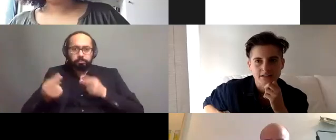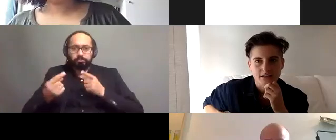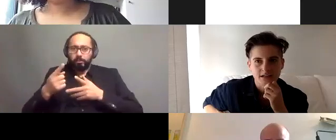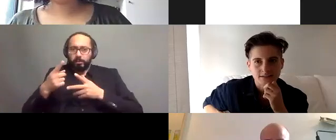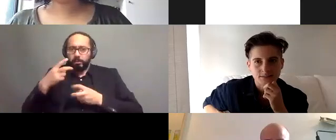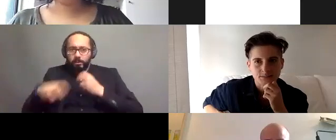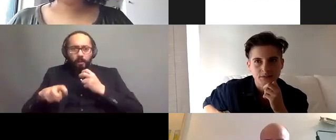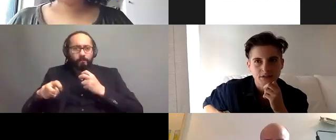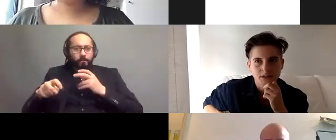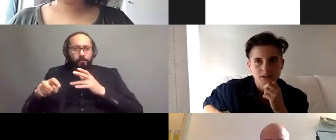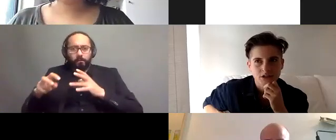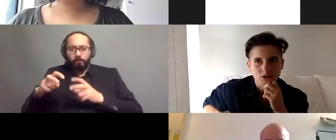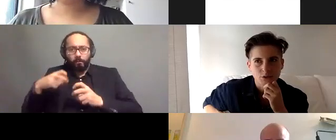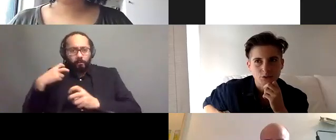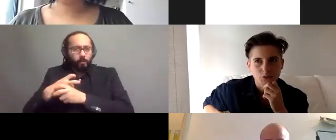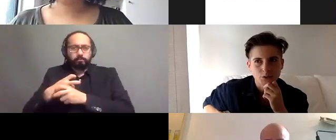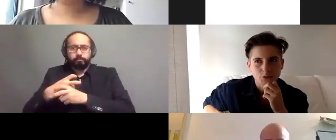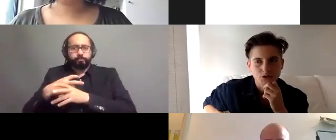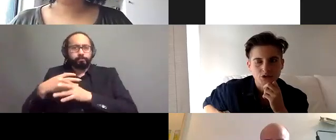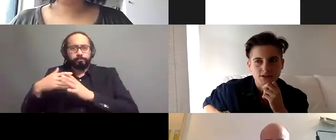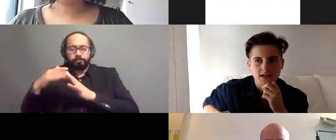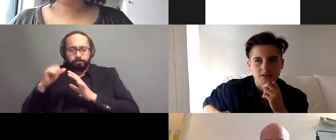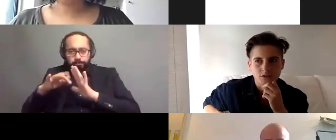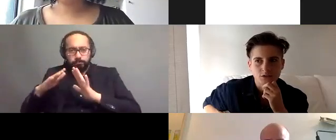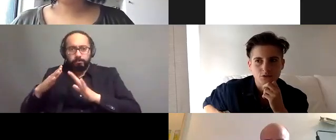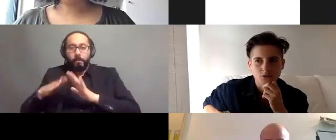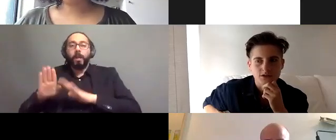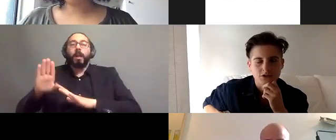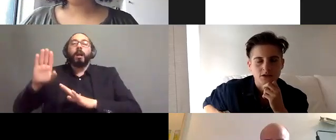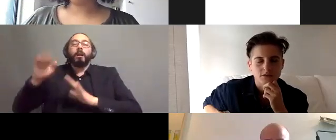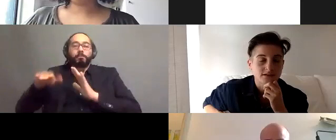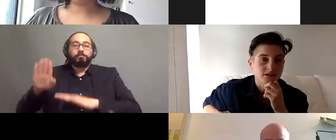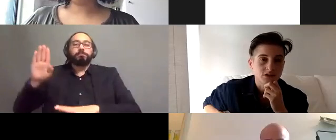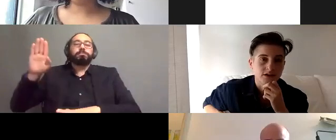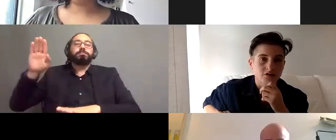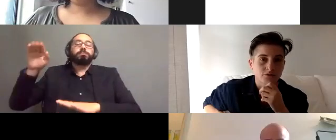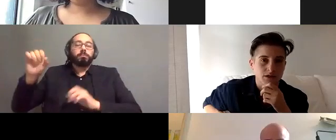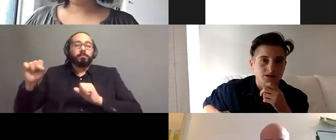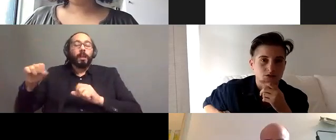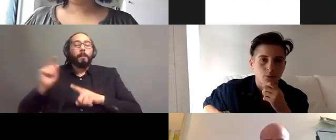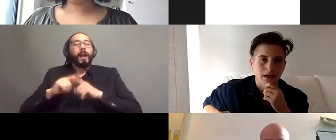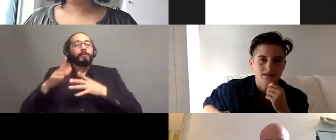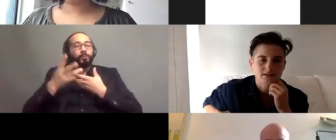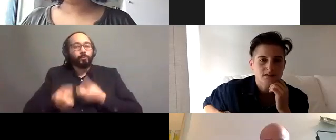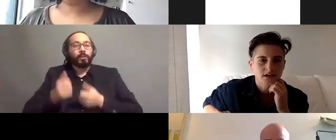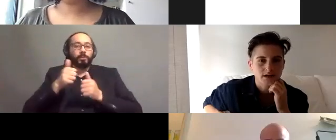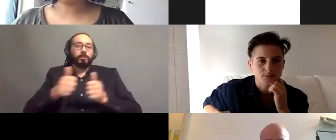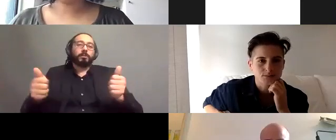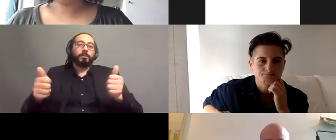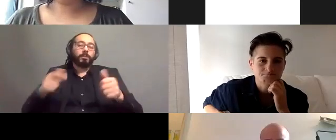And you just have to trust yourself and listen to yourself because you know best.